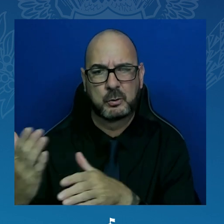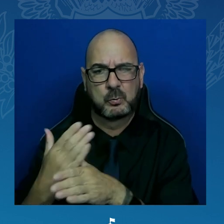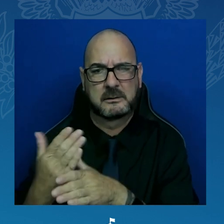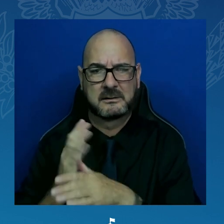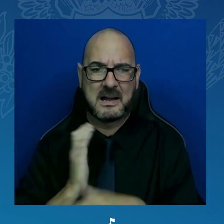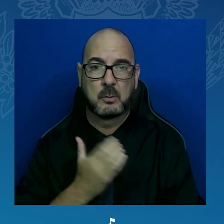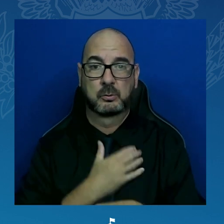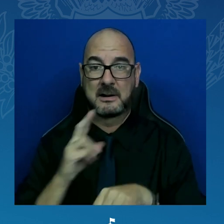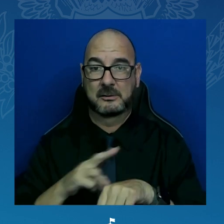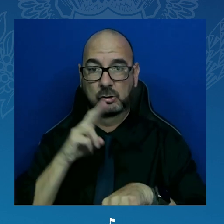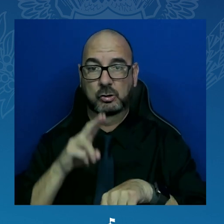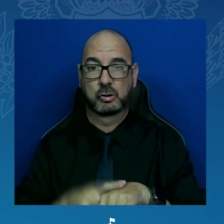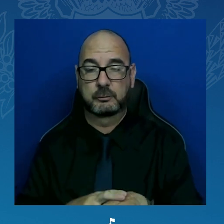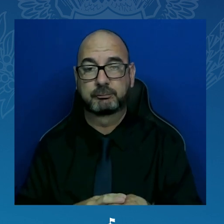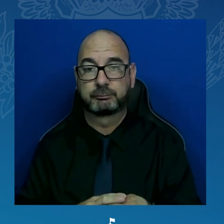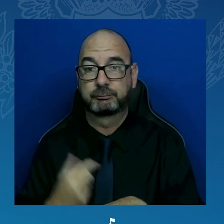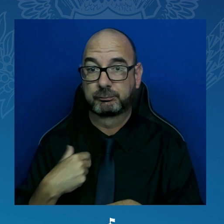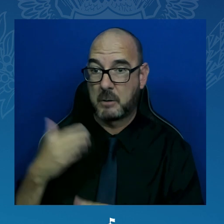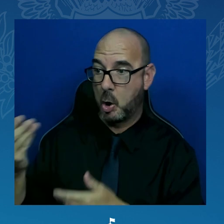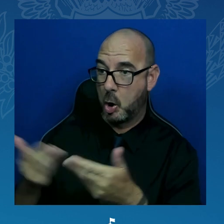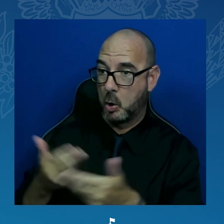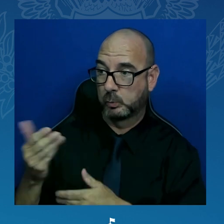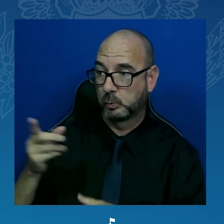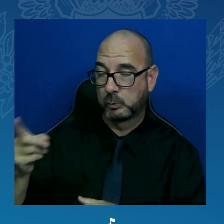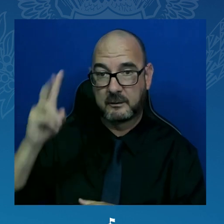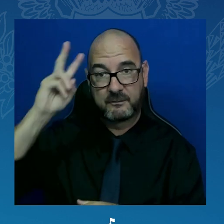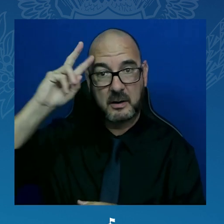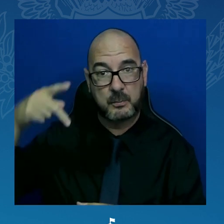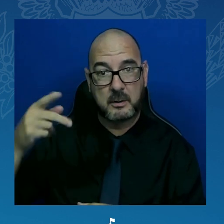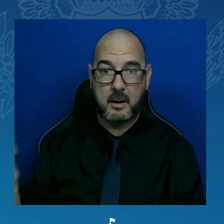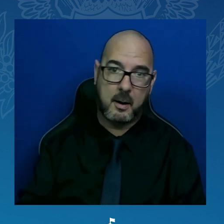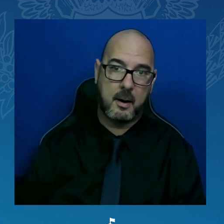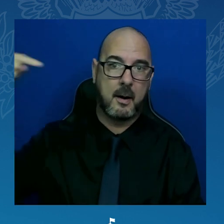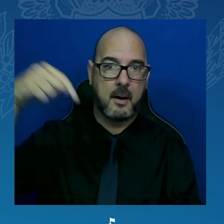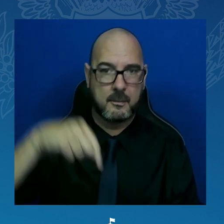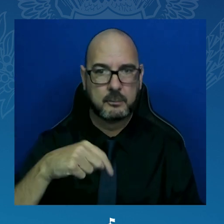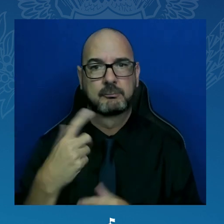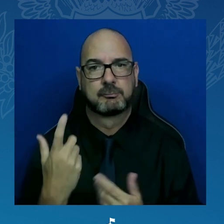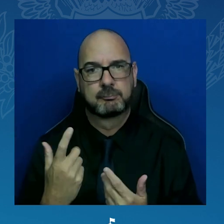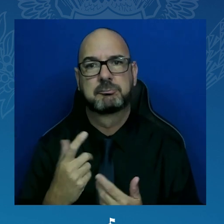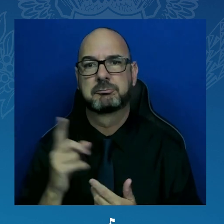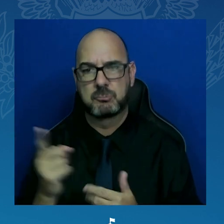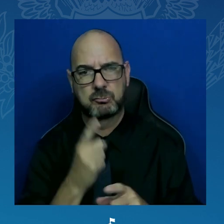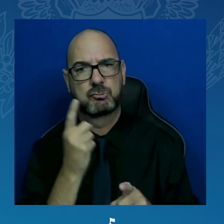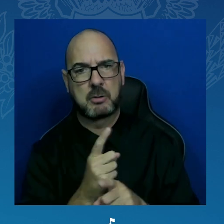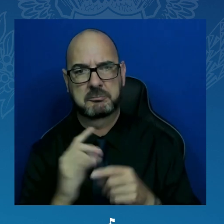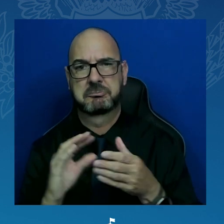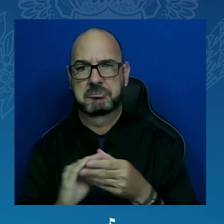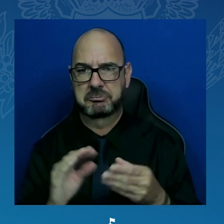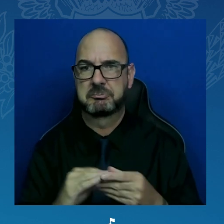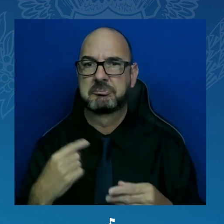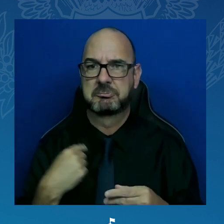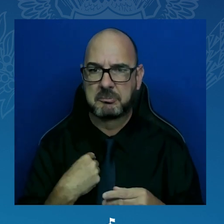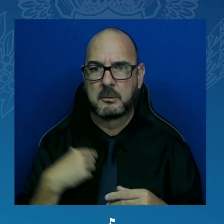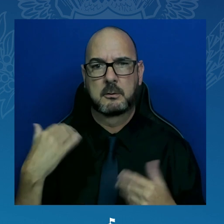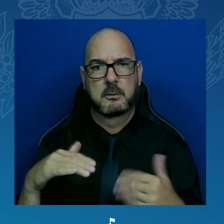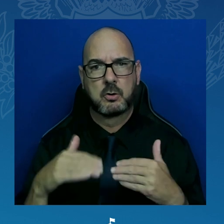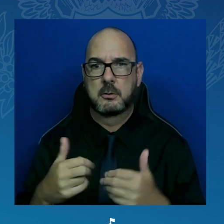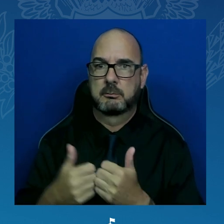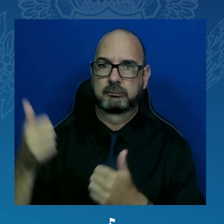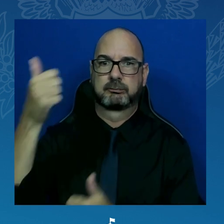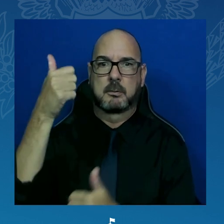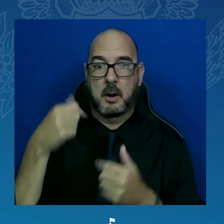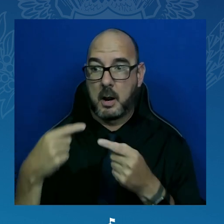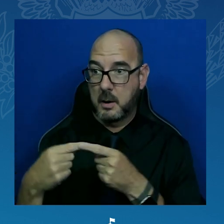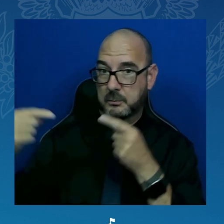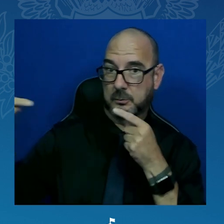nations. When I hosted Vice President Harris, as she noted correctly, I was head of the opposition. She was